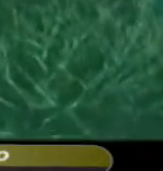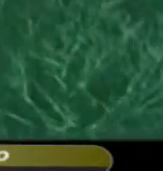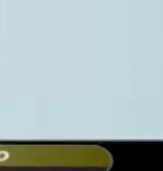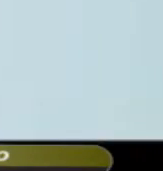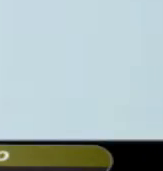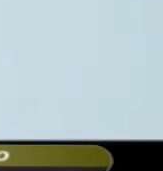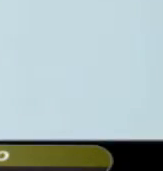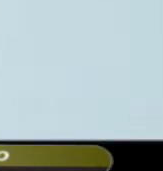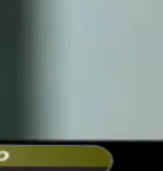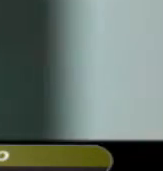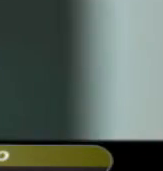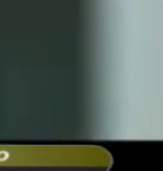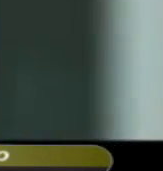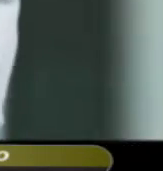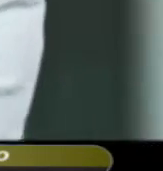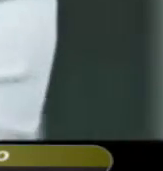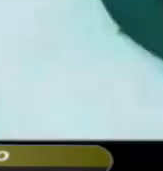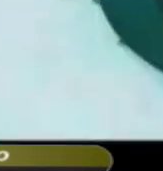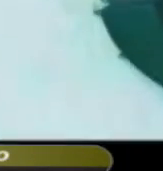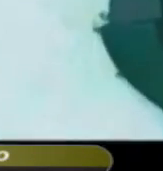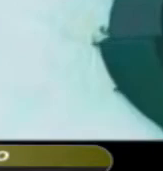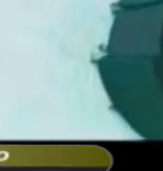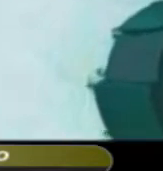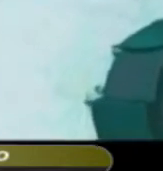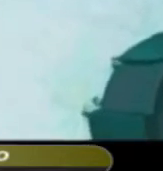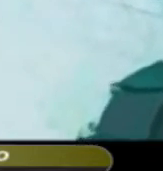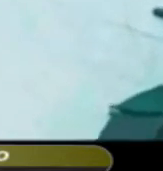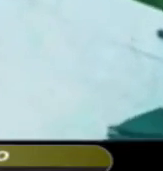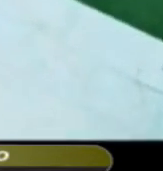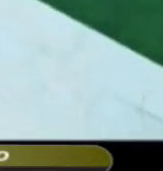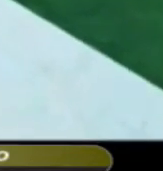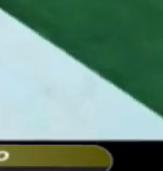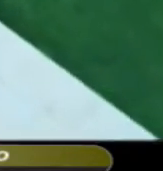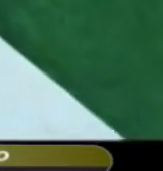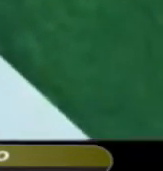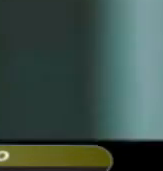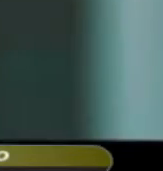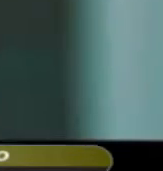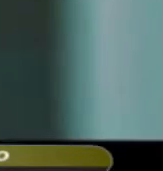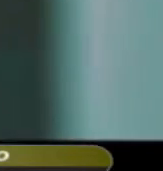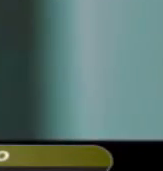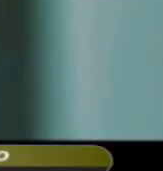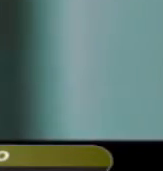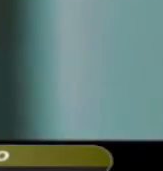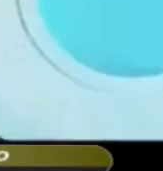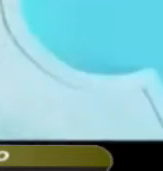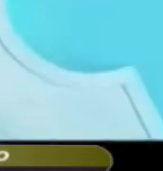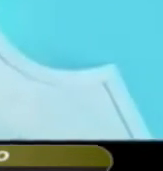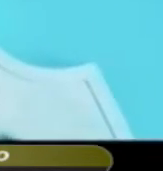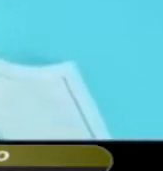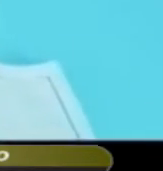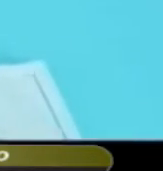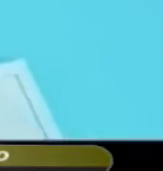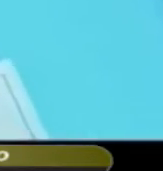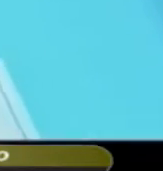hands, sweet lover. I wanna look at you, baby, kidogo, Katerina.